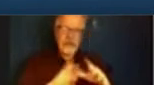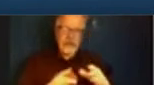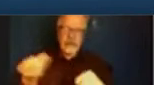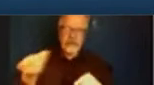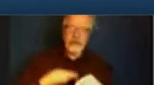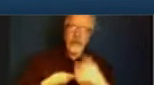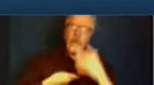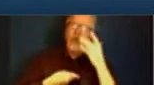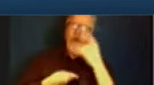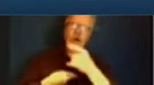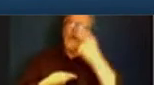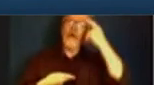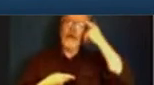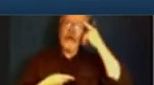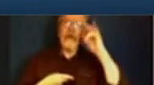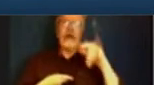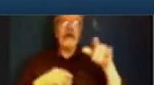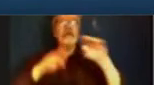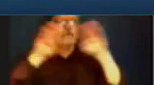efficient?